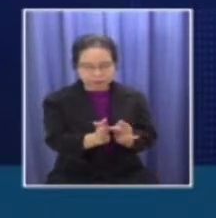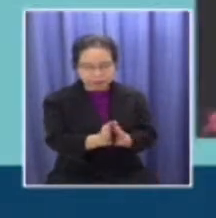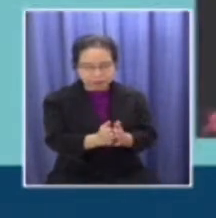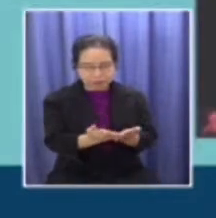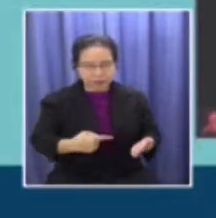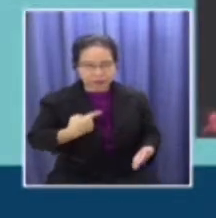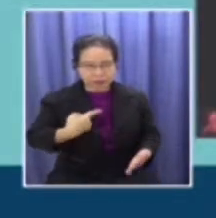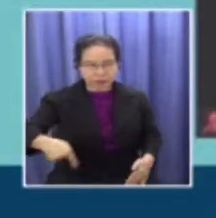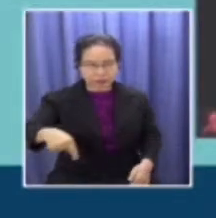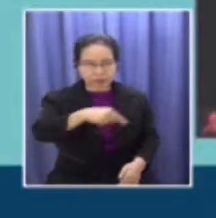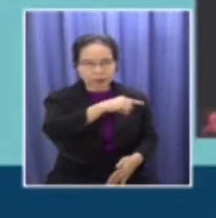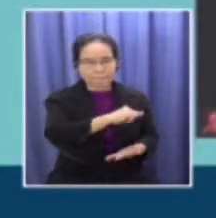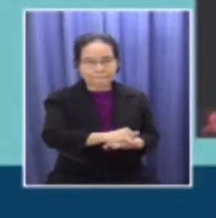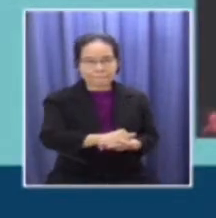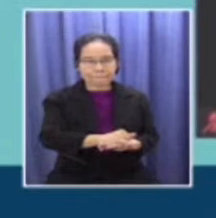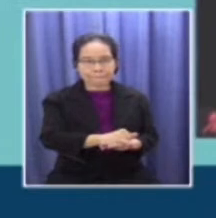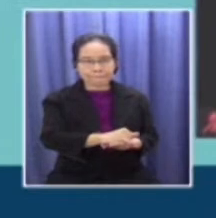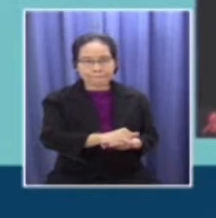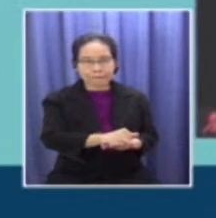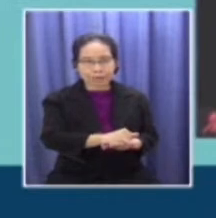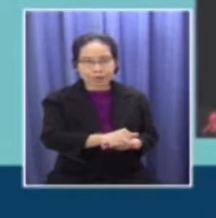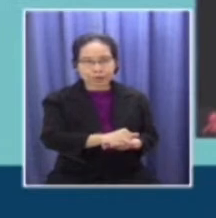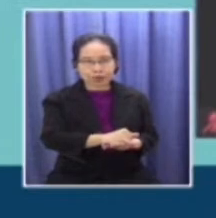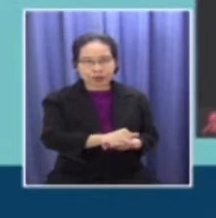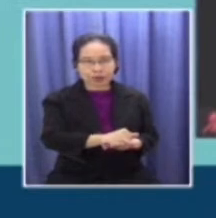no ka kyerɛ yɛn sɛ